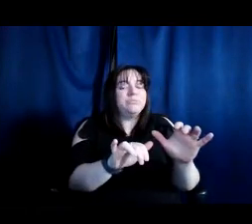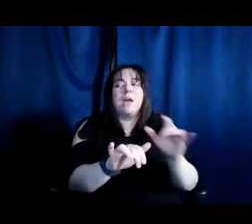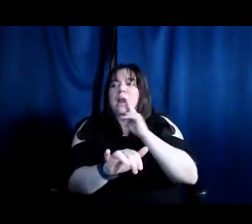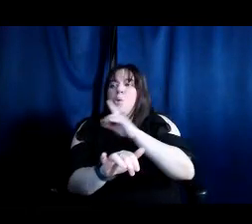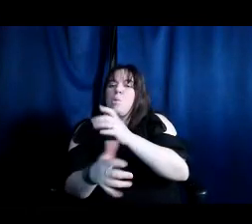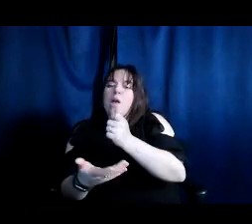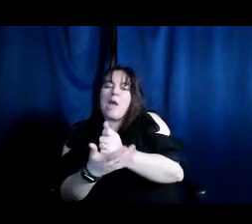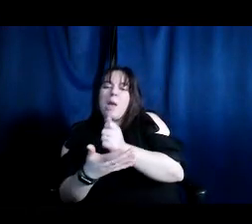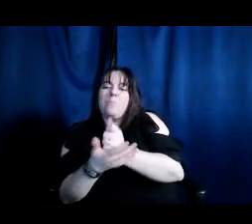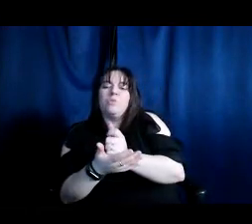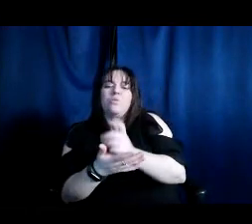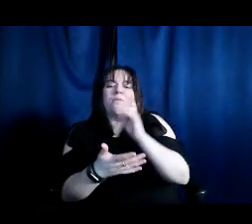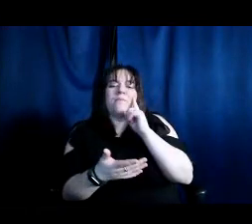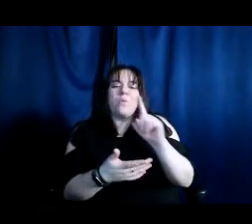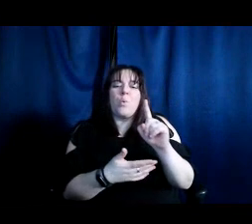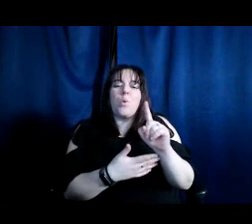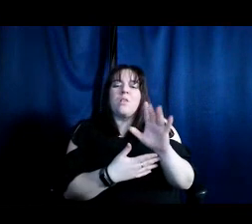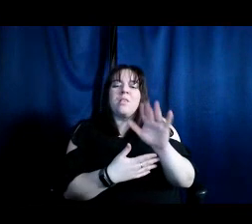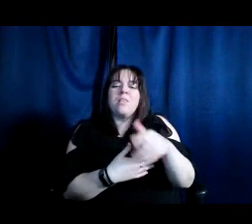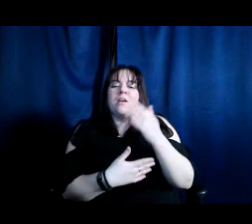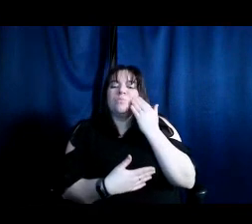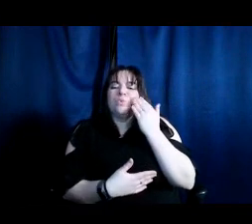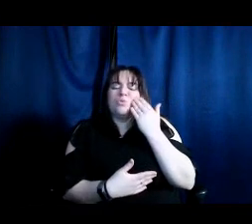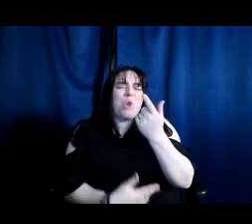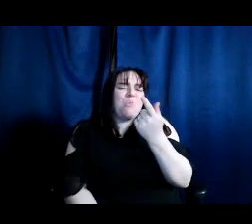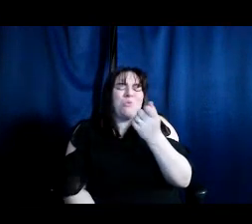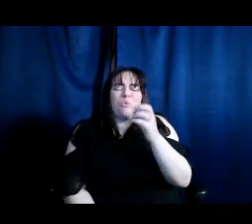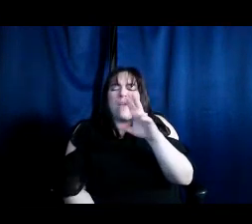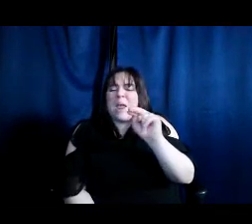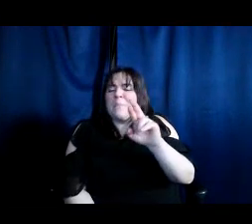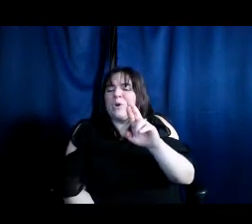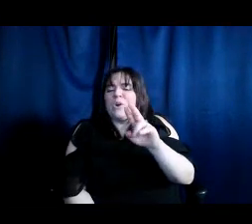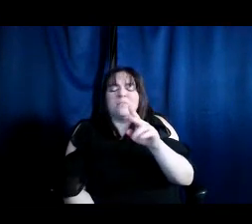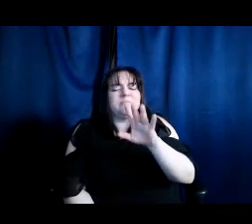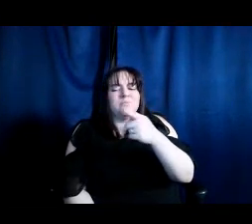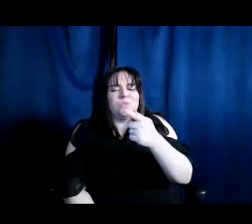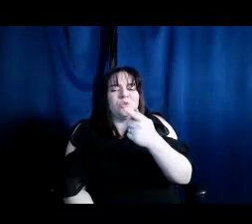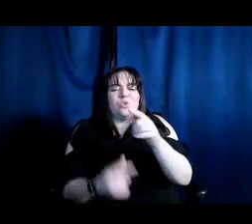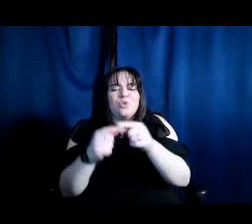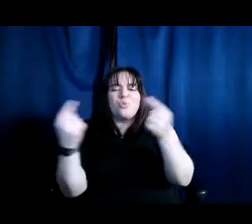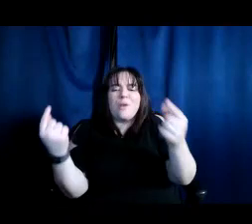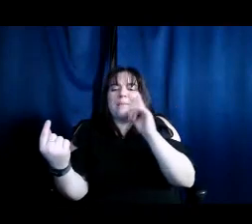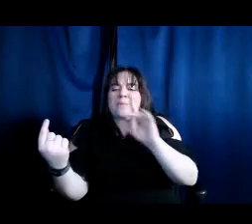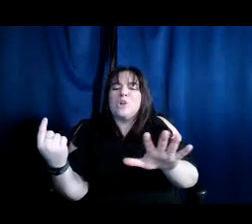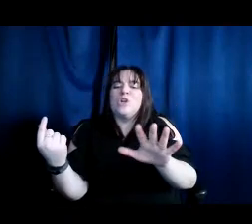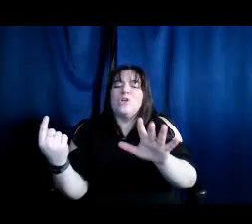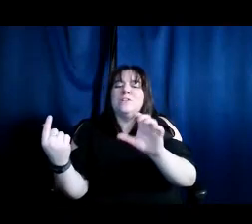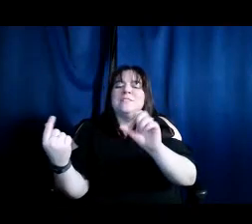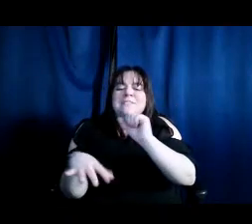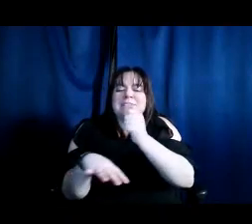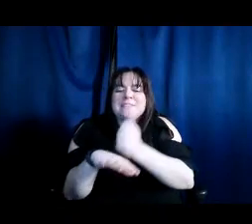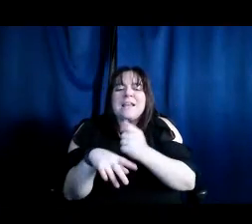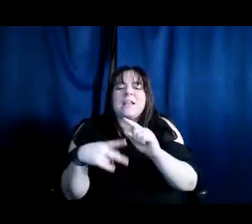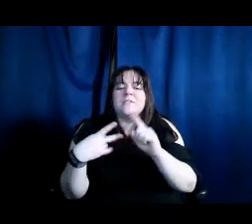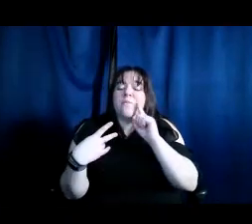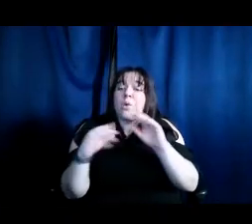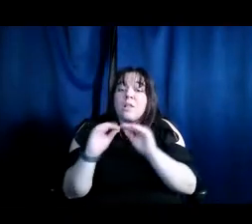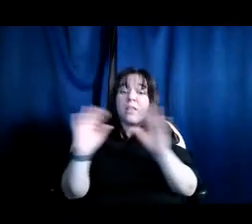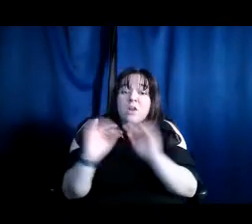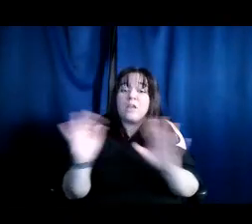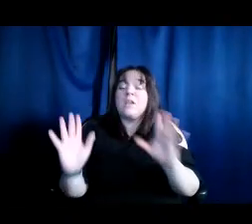improve readability. This slide shows the updated text. Let's read it. Picture a